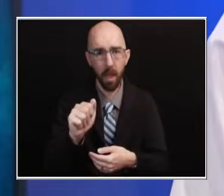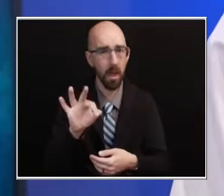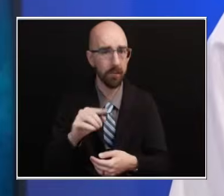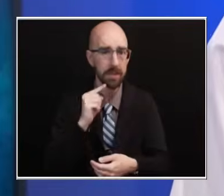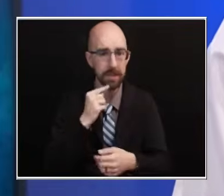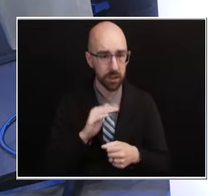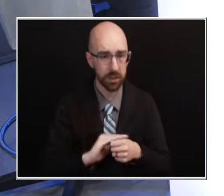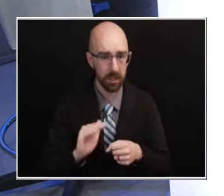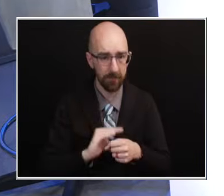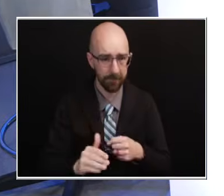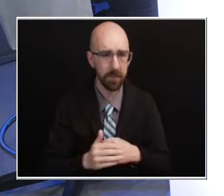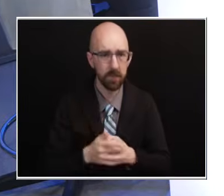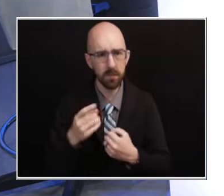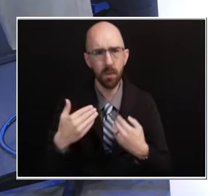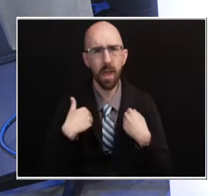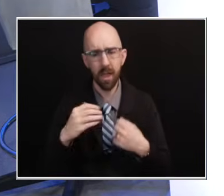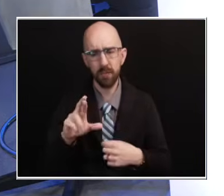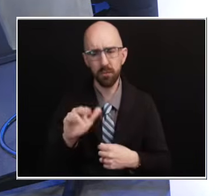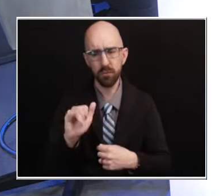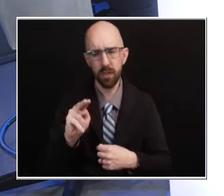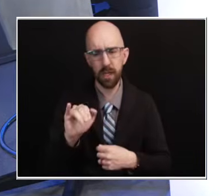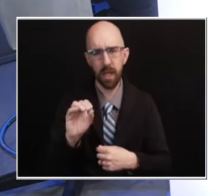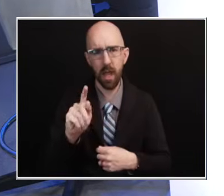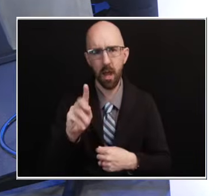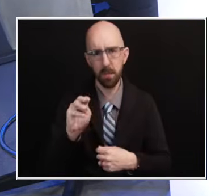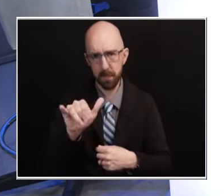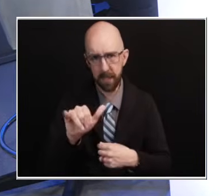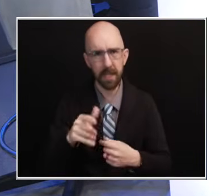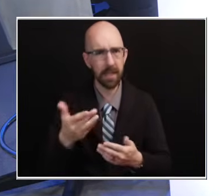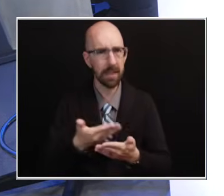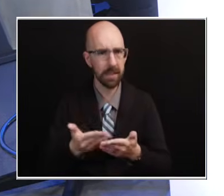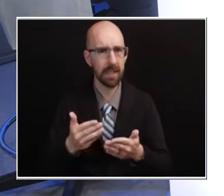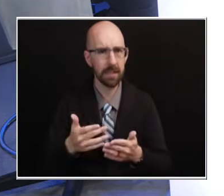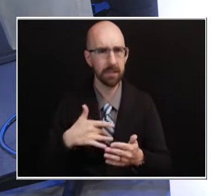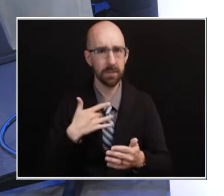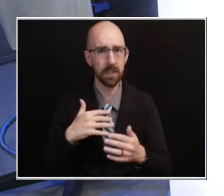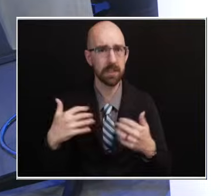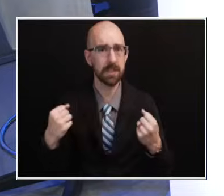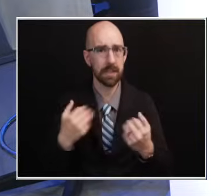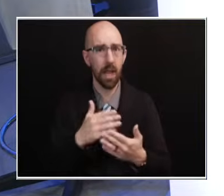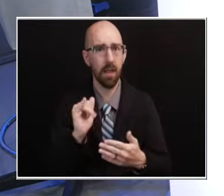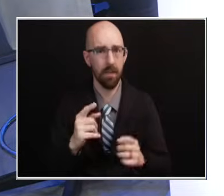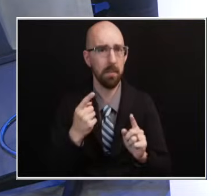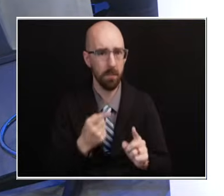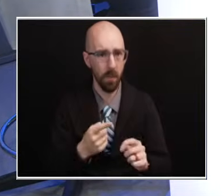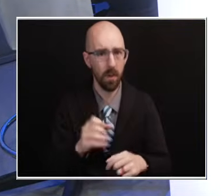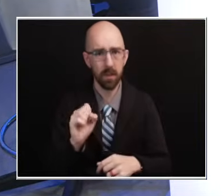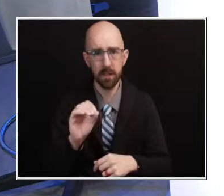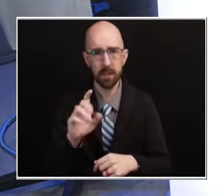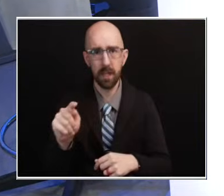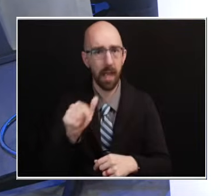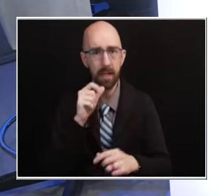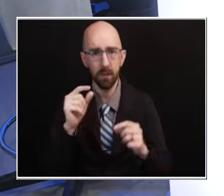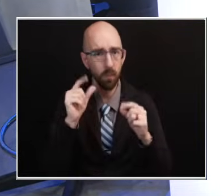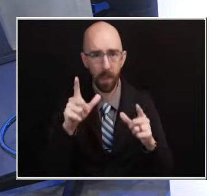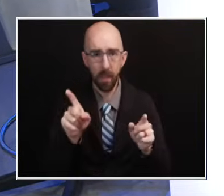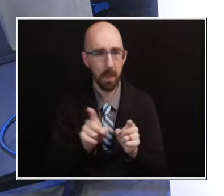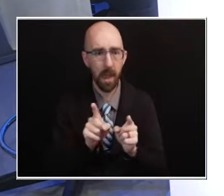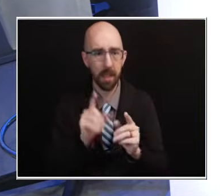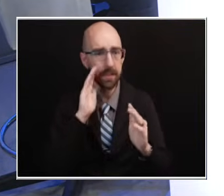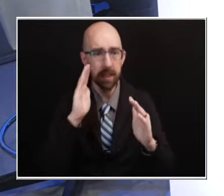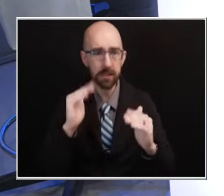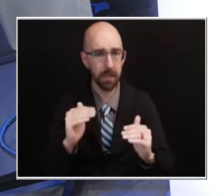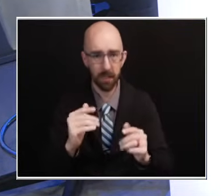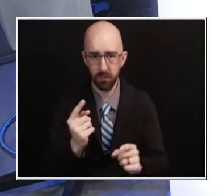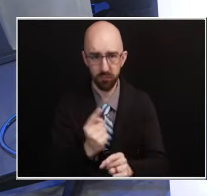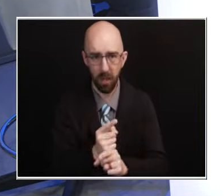craniotomy, and this is when things start to kind of get scary. Scott didn't wake up as expected, correct?